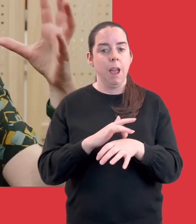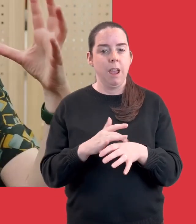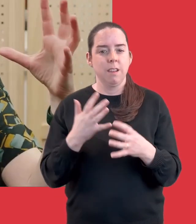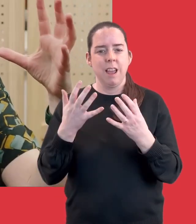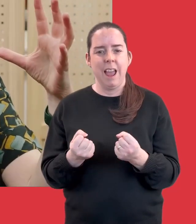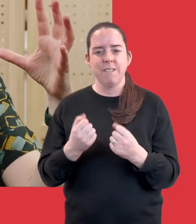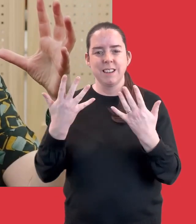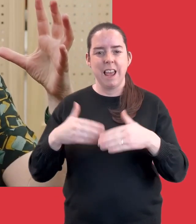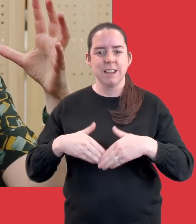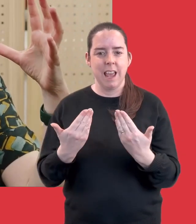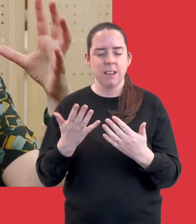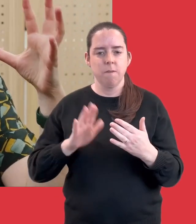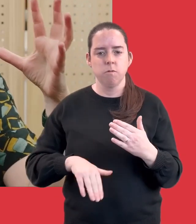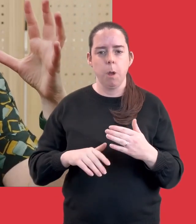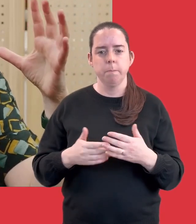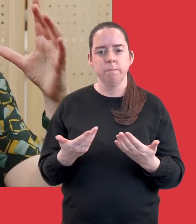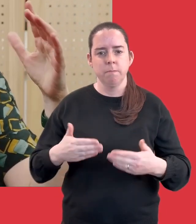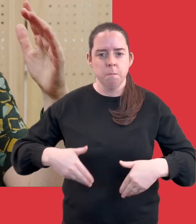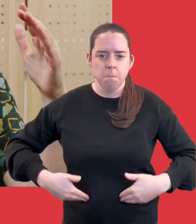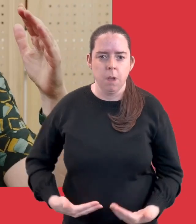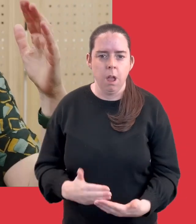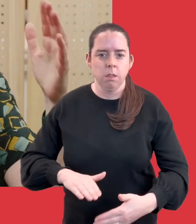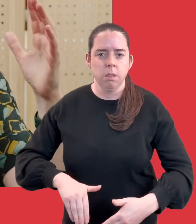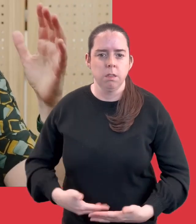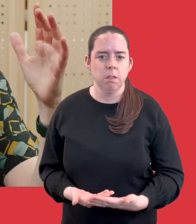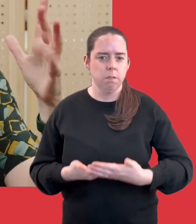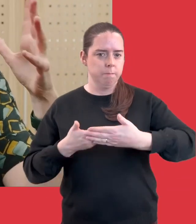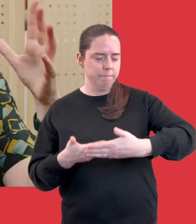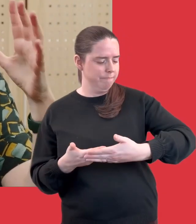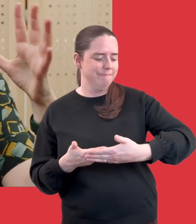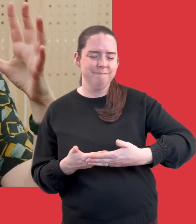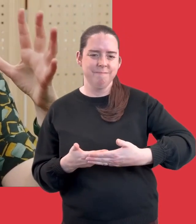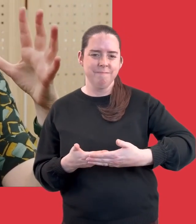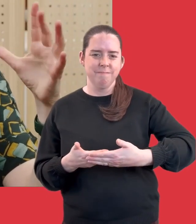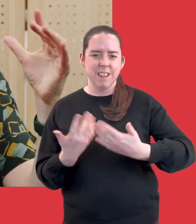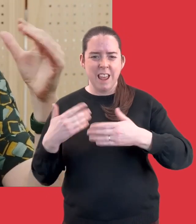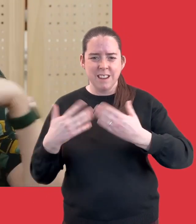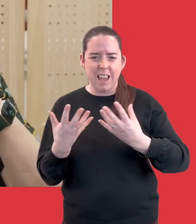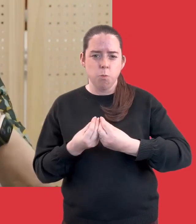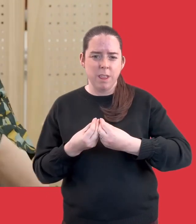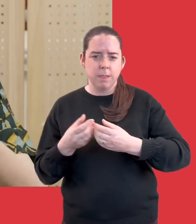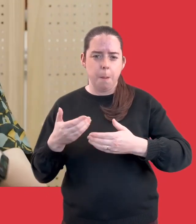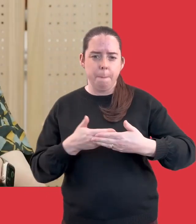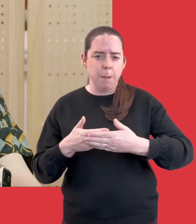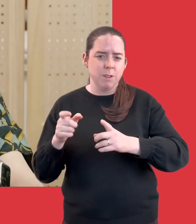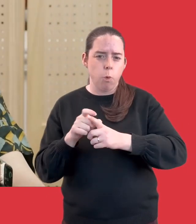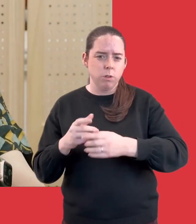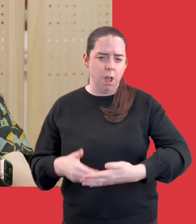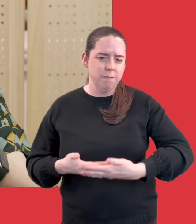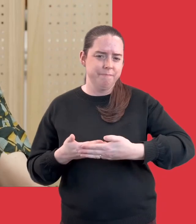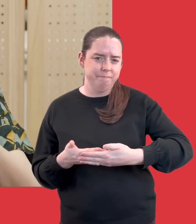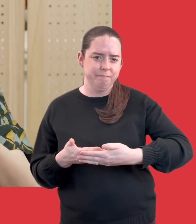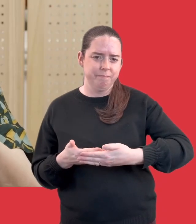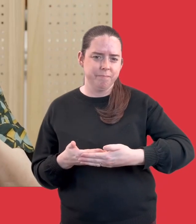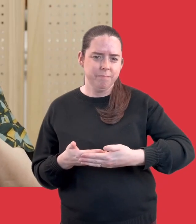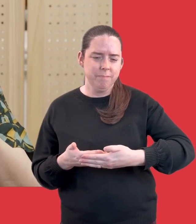the play itself is a countdown over the 10 days that she has left with her baby daughter, if you